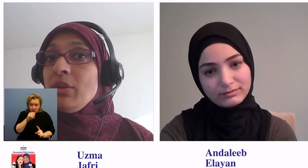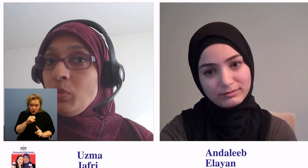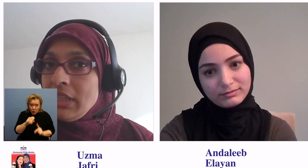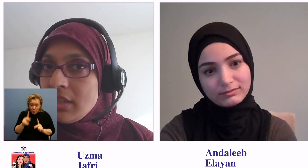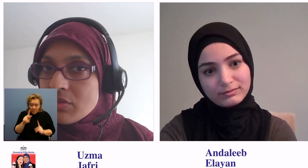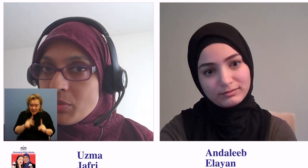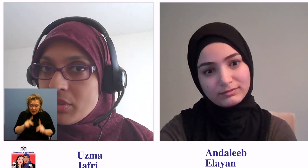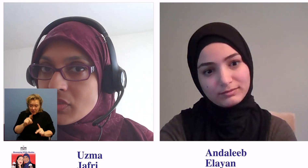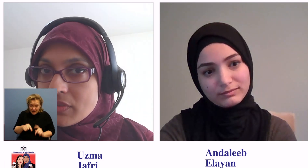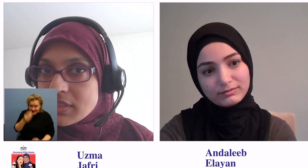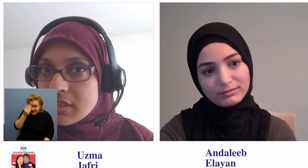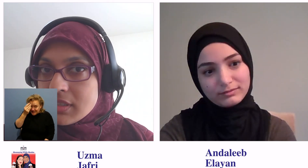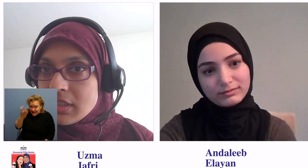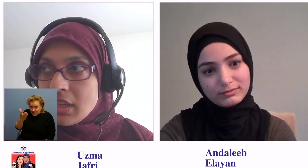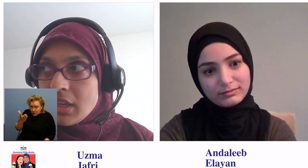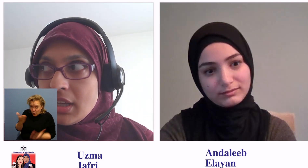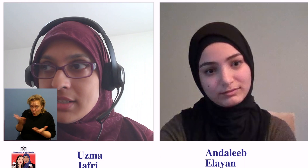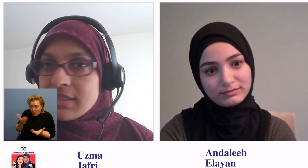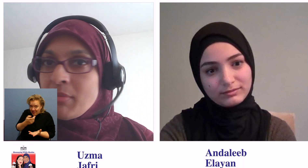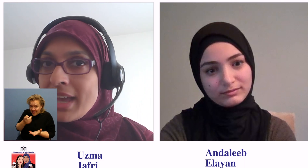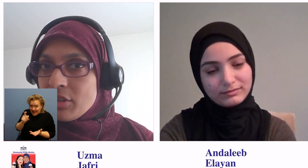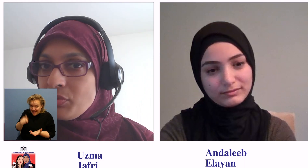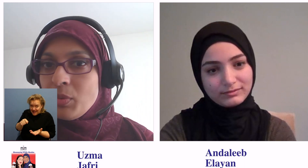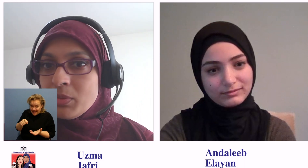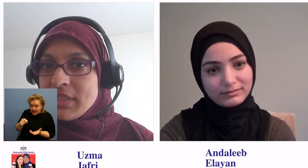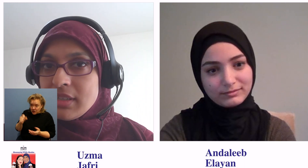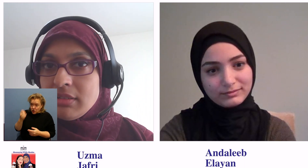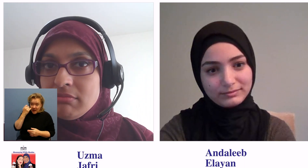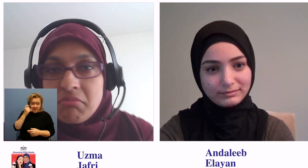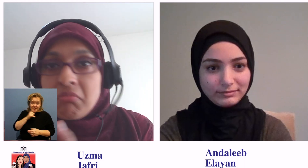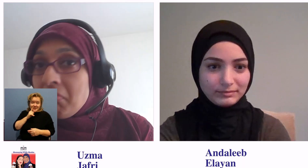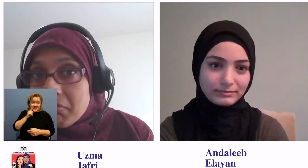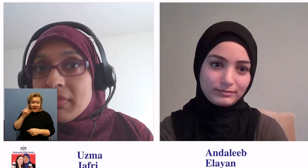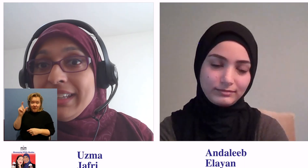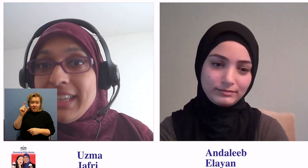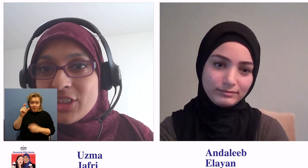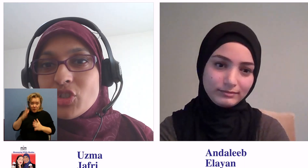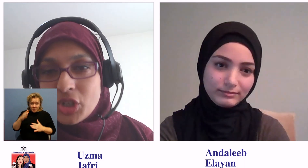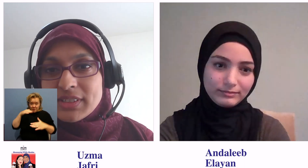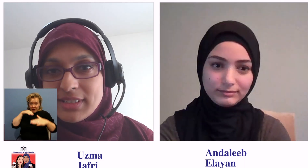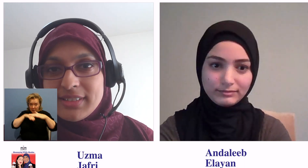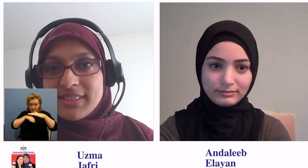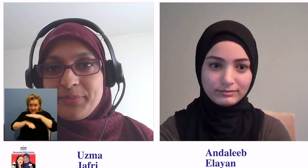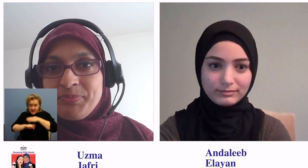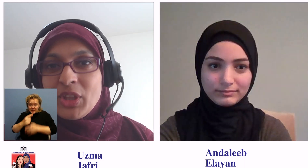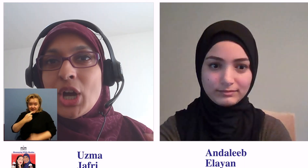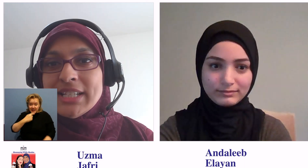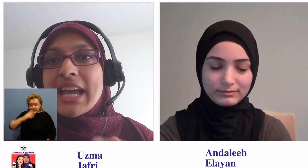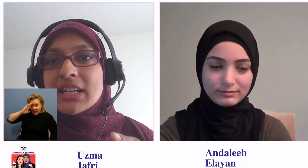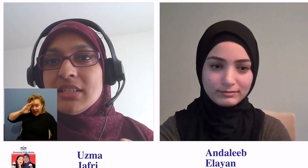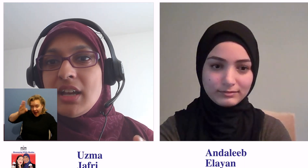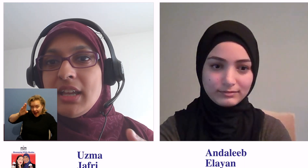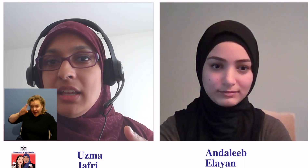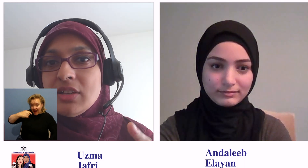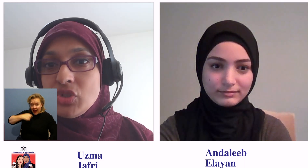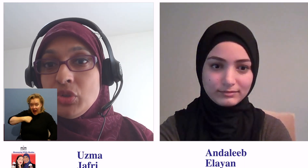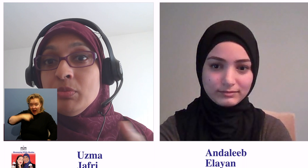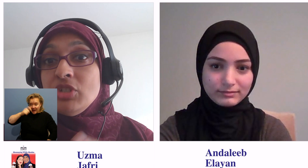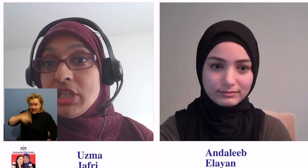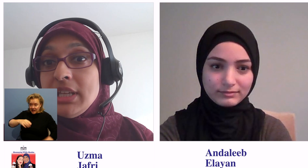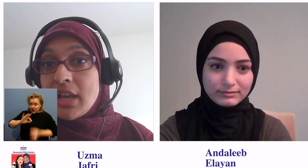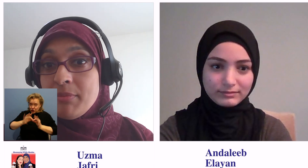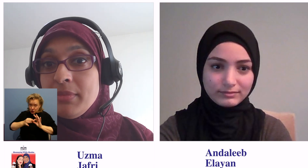masjid and saying, we need interpretive services, it doesn't matter for what reason, get the services. Contact, I